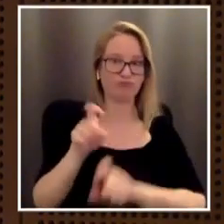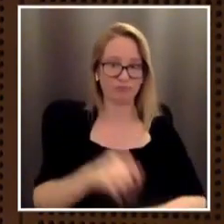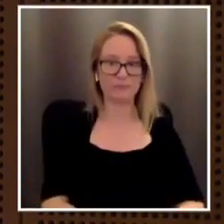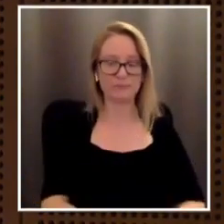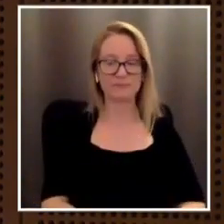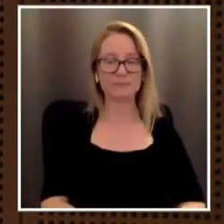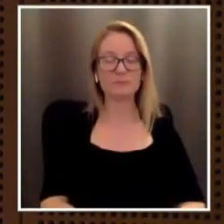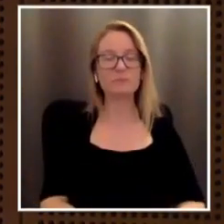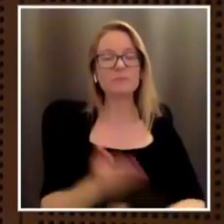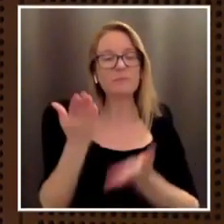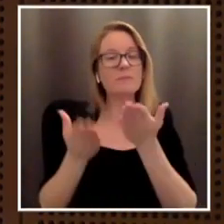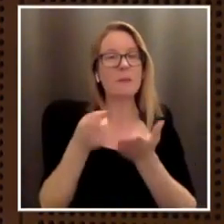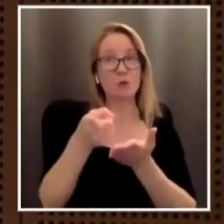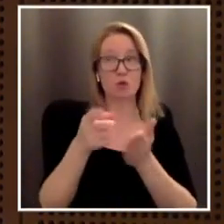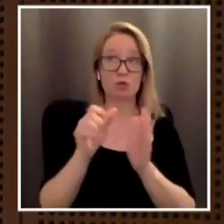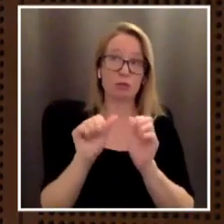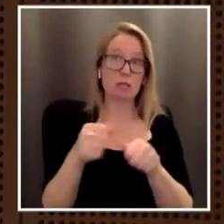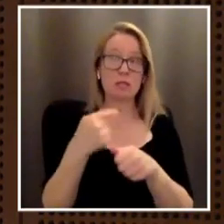You might say that,